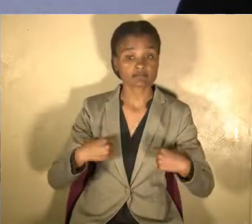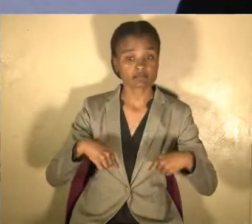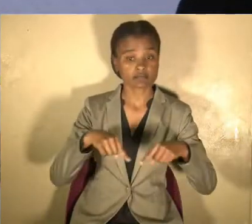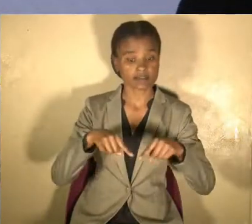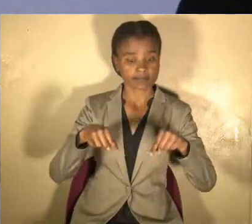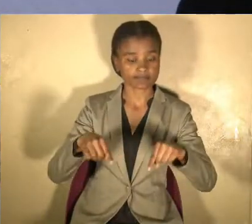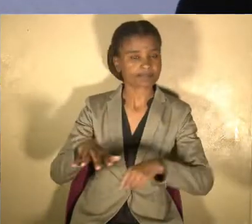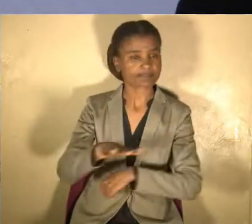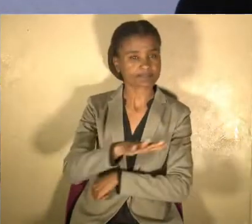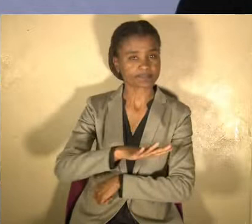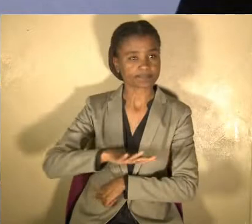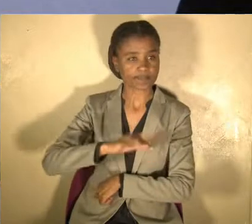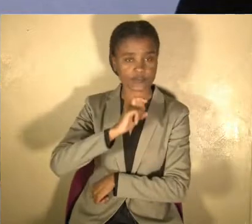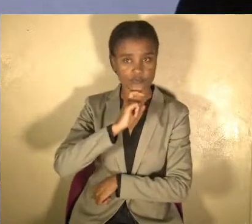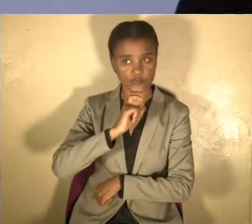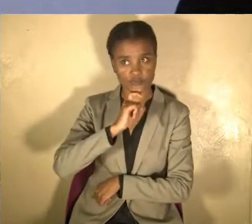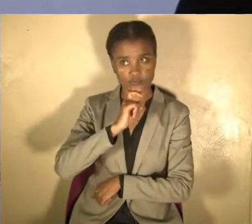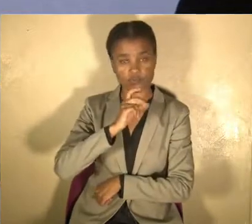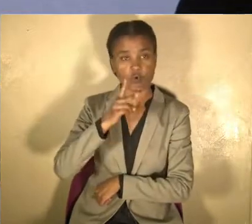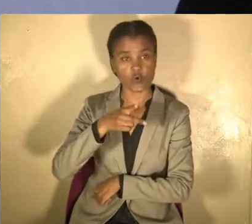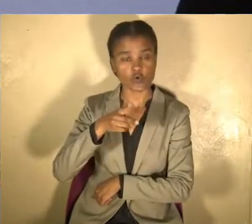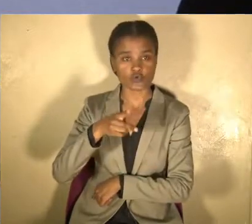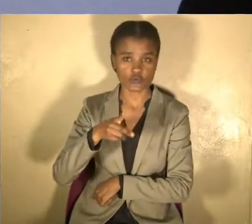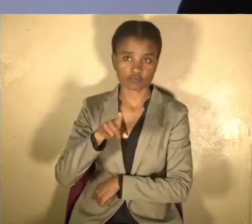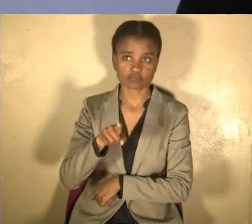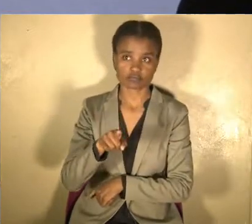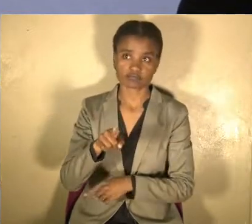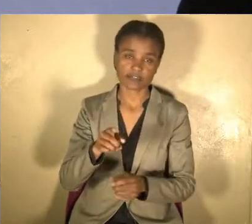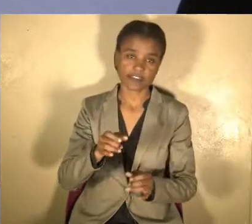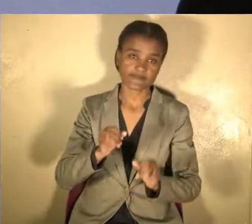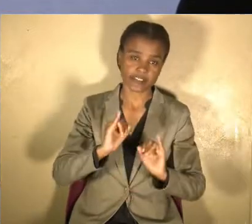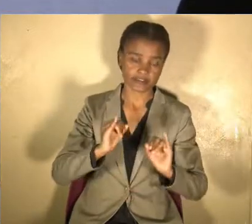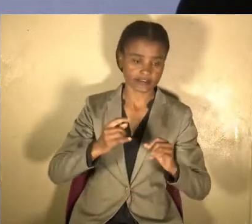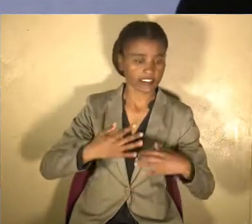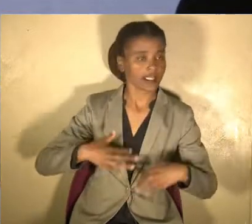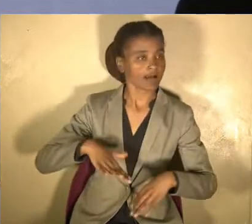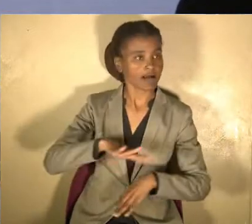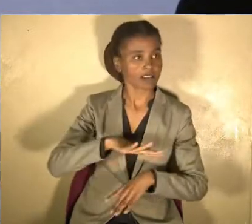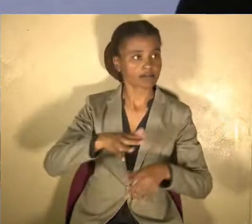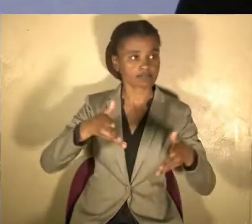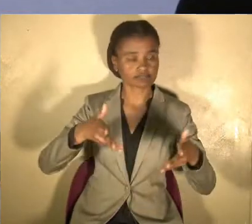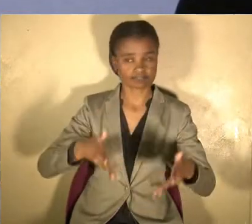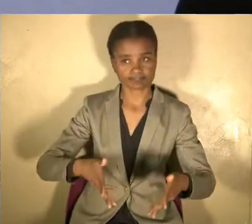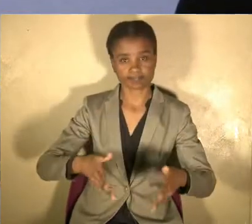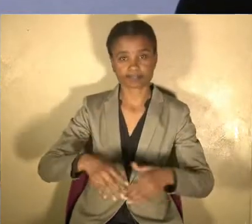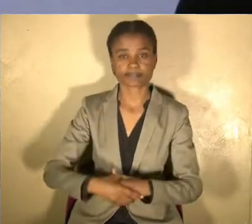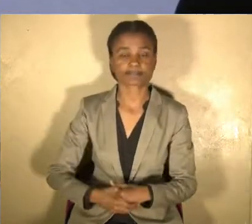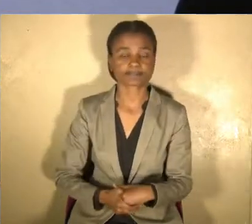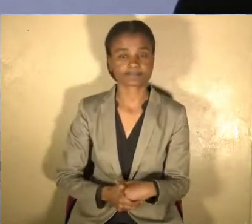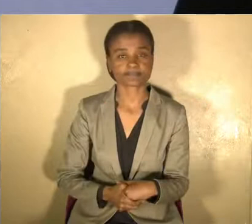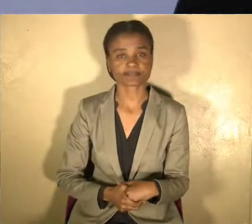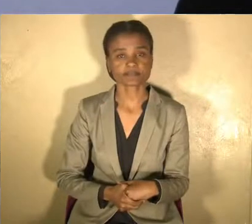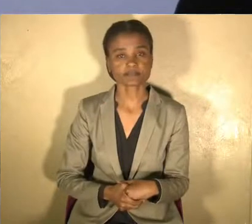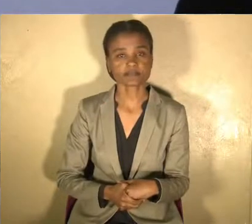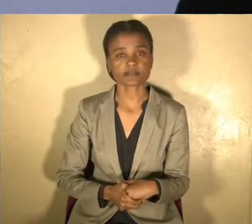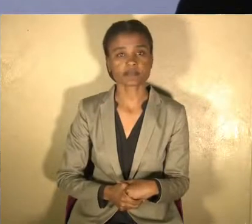hosting us in the region of Mogale. And